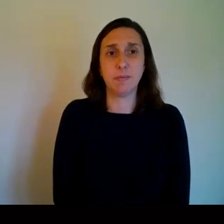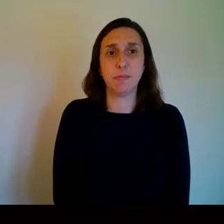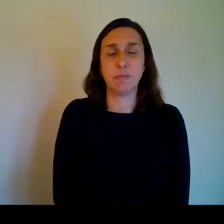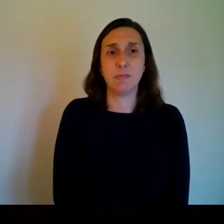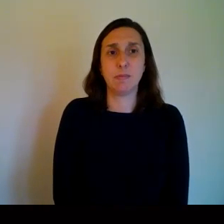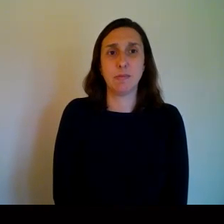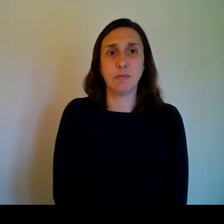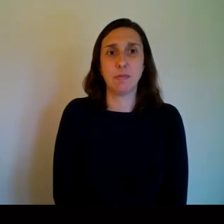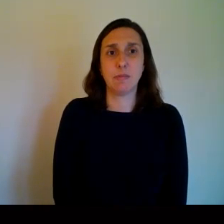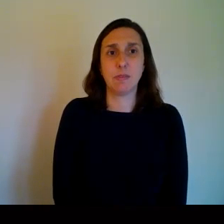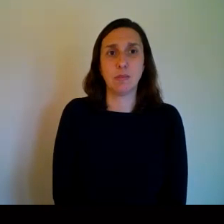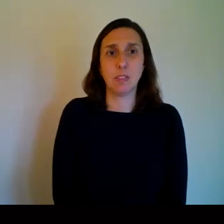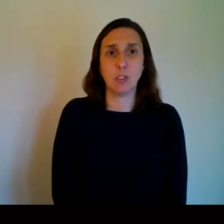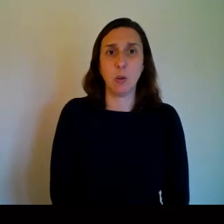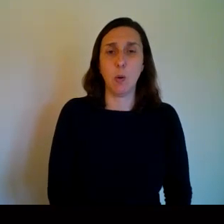cost per album,